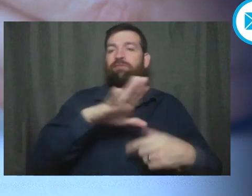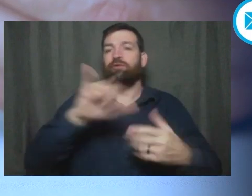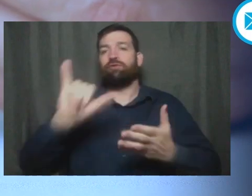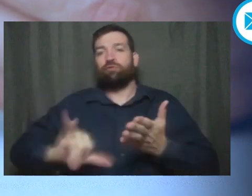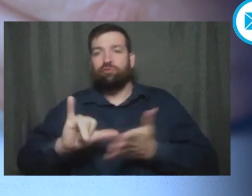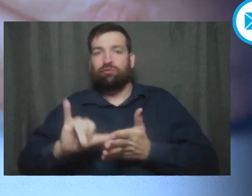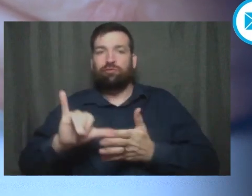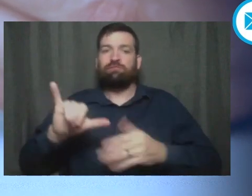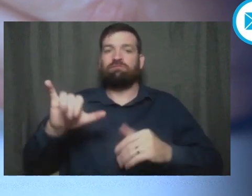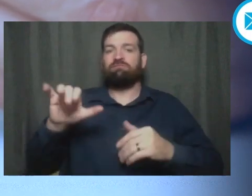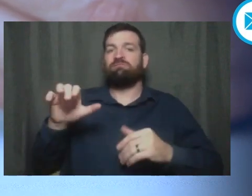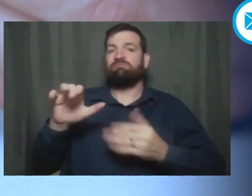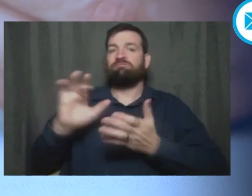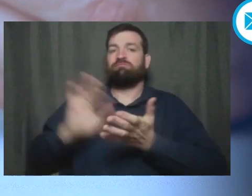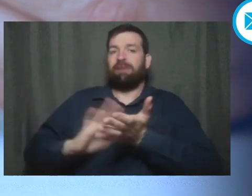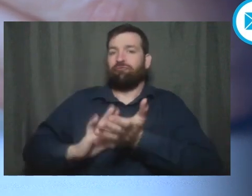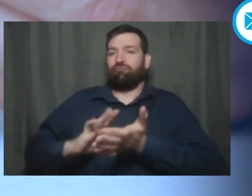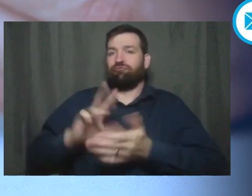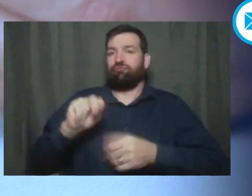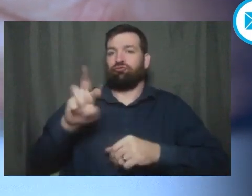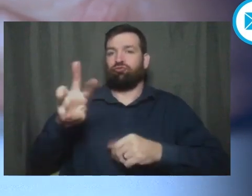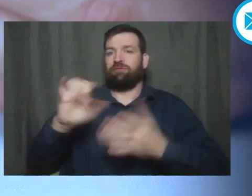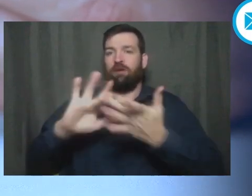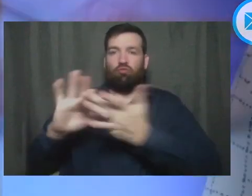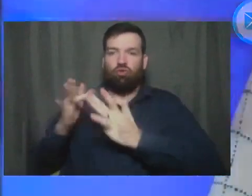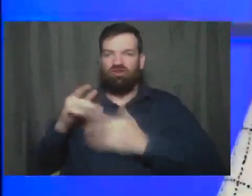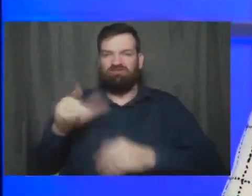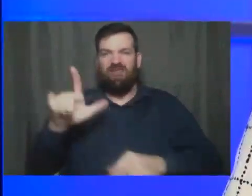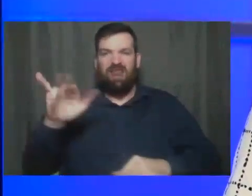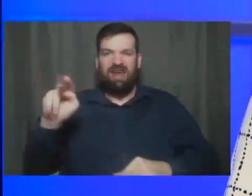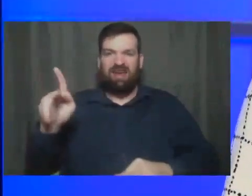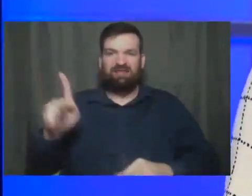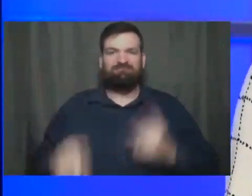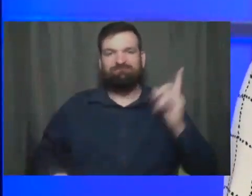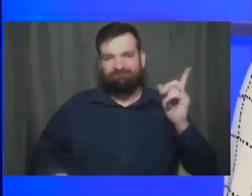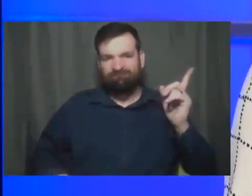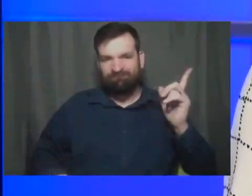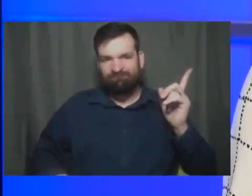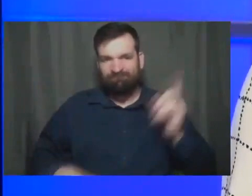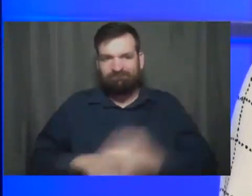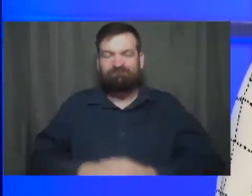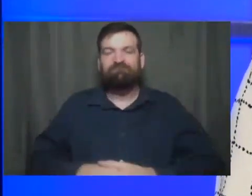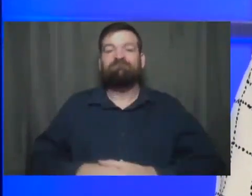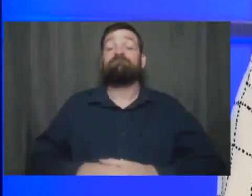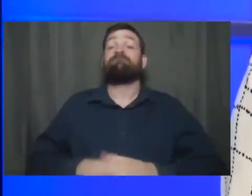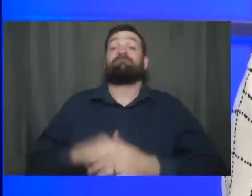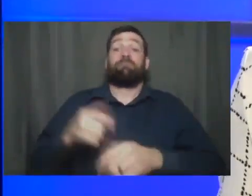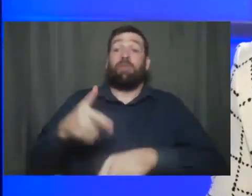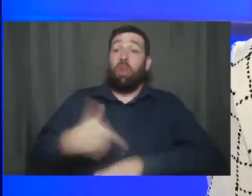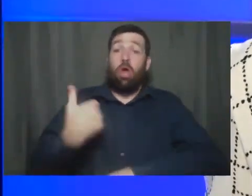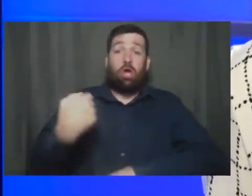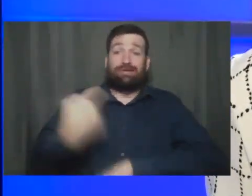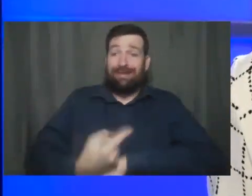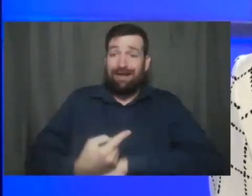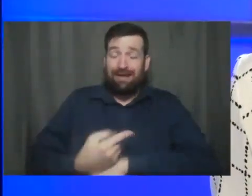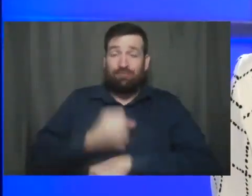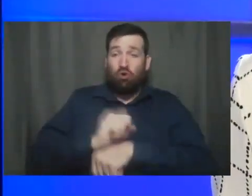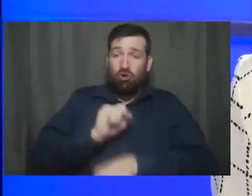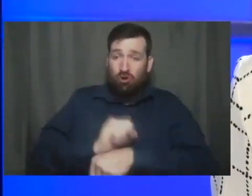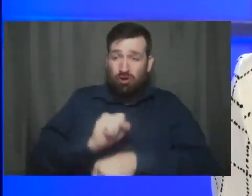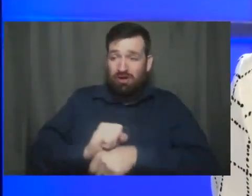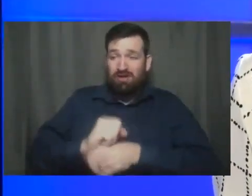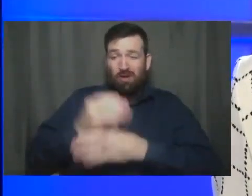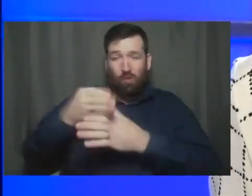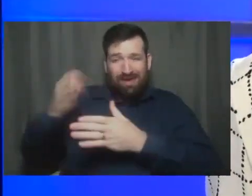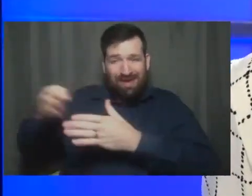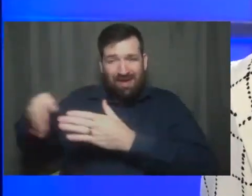links to those right there on your screen. Studies show working long days and on the weekends on a weekly basis make us